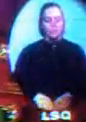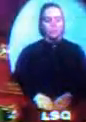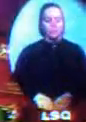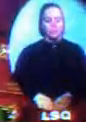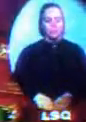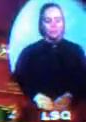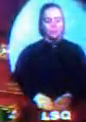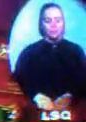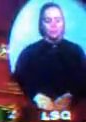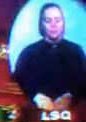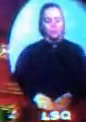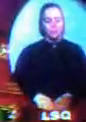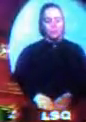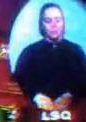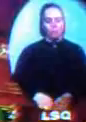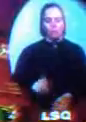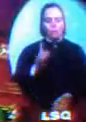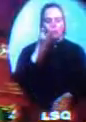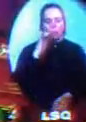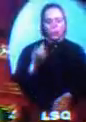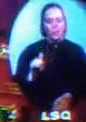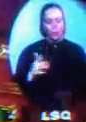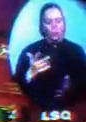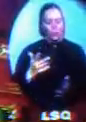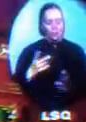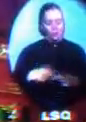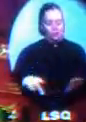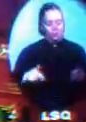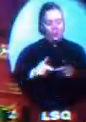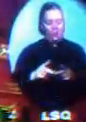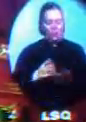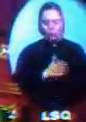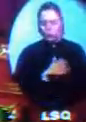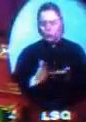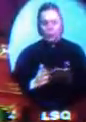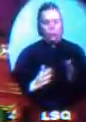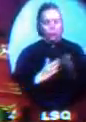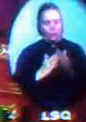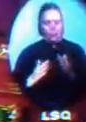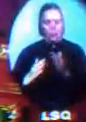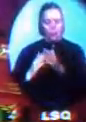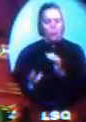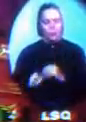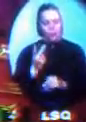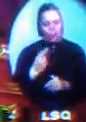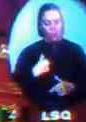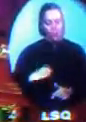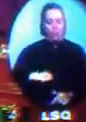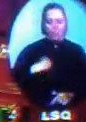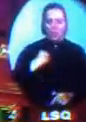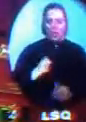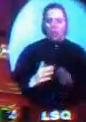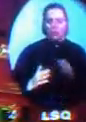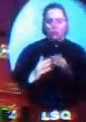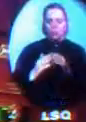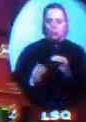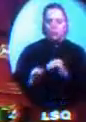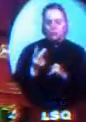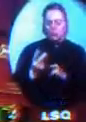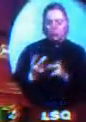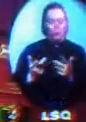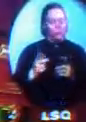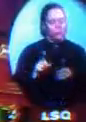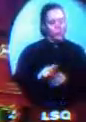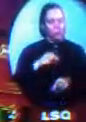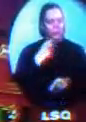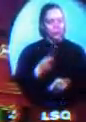of unprecedented back-to-back G8 and G20 summits, we're proud of their success. As we've said all along, the majority of the cost of the